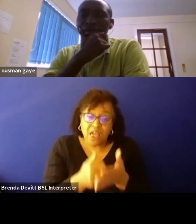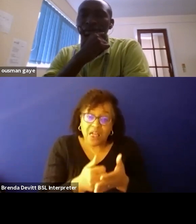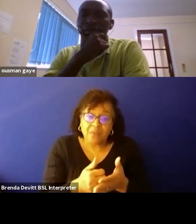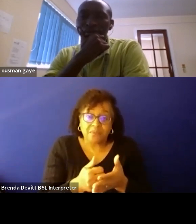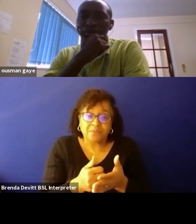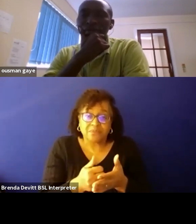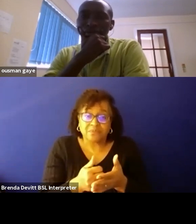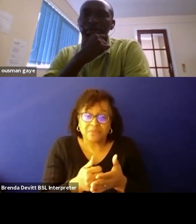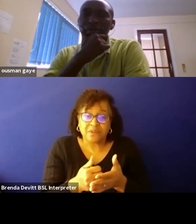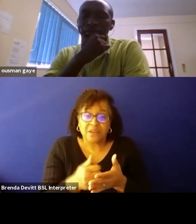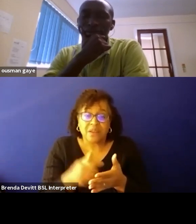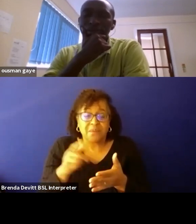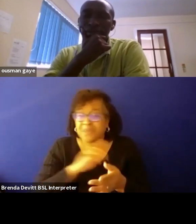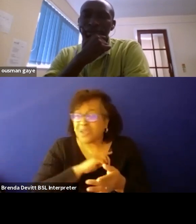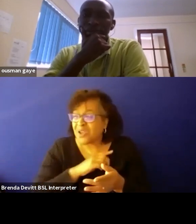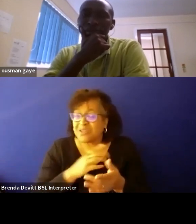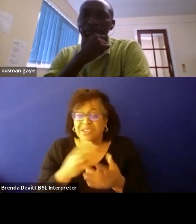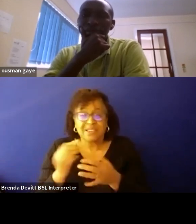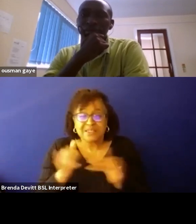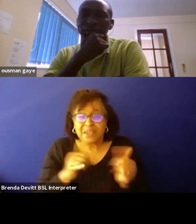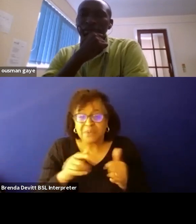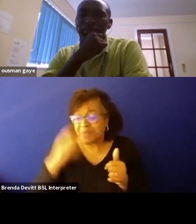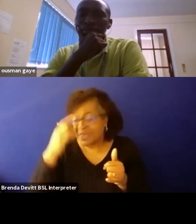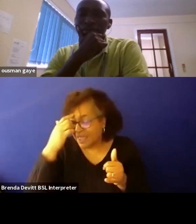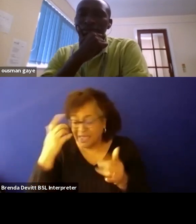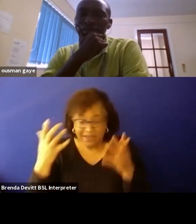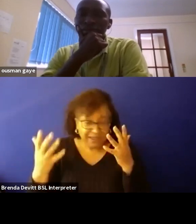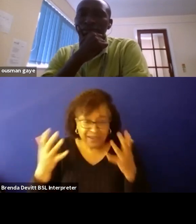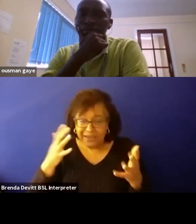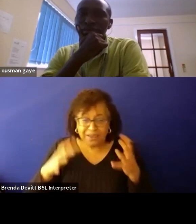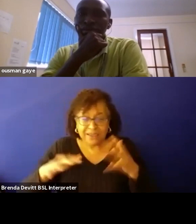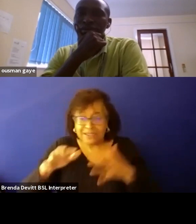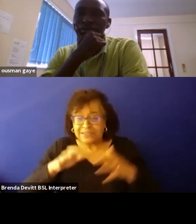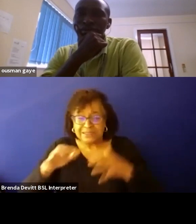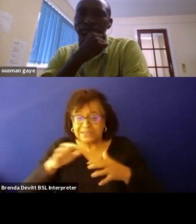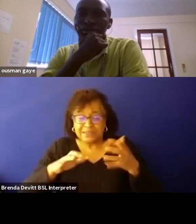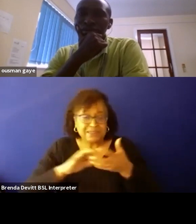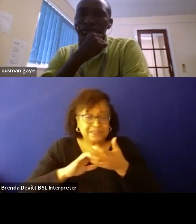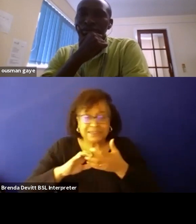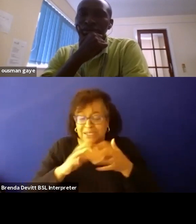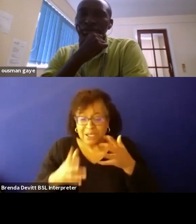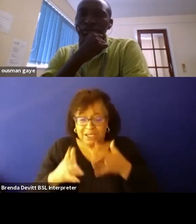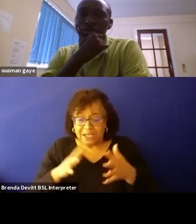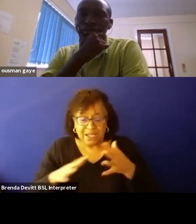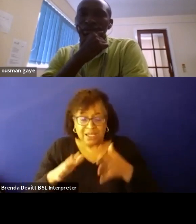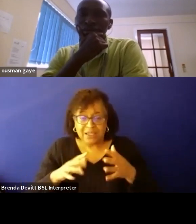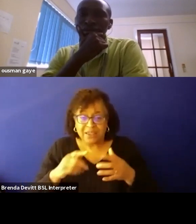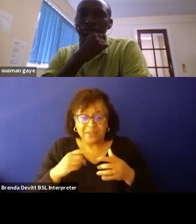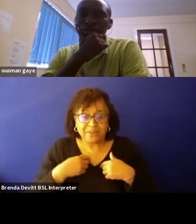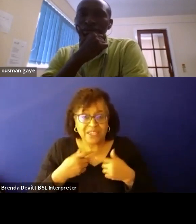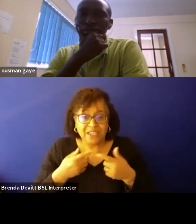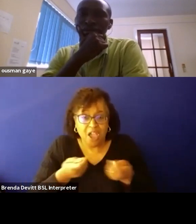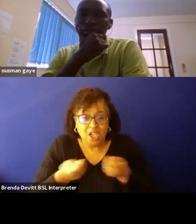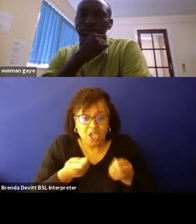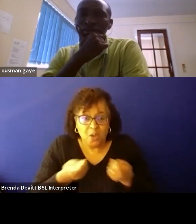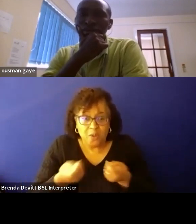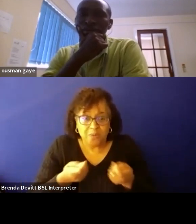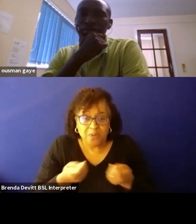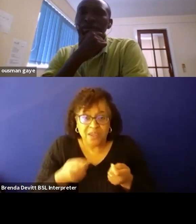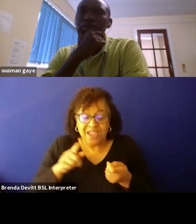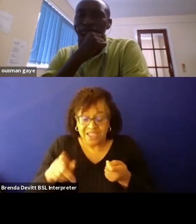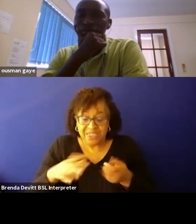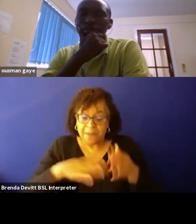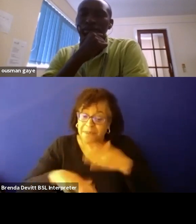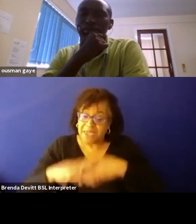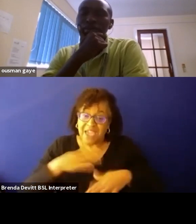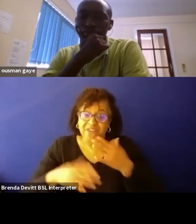because sometimes they're struggling and they get frustrated. That is when their behavior approach even worse. They